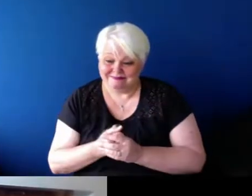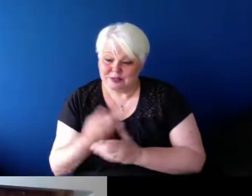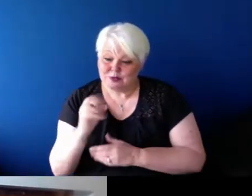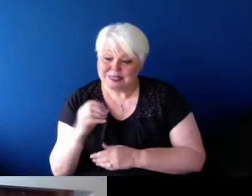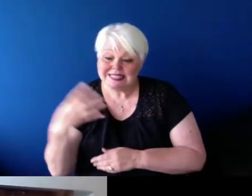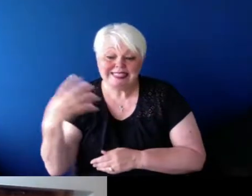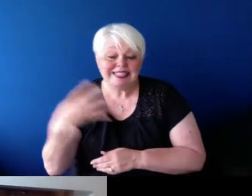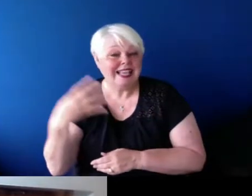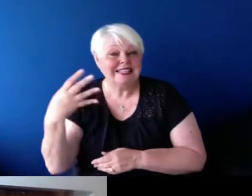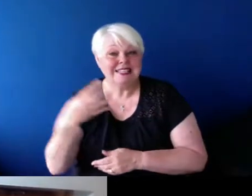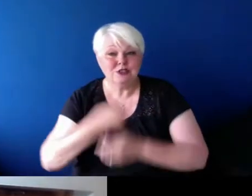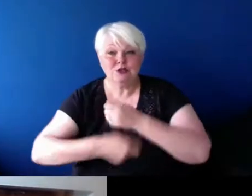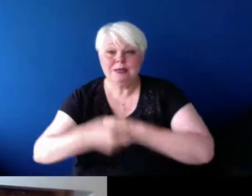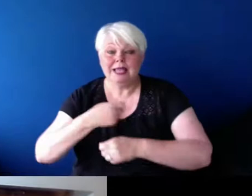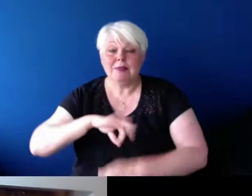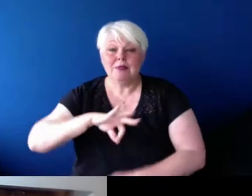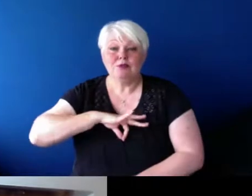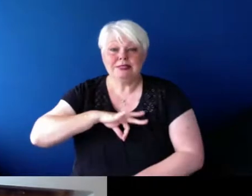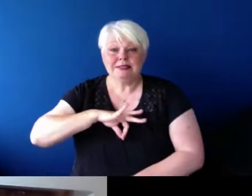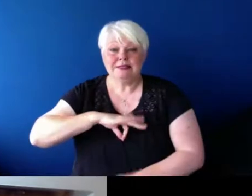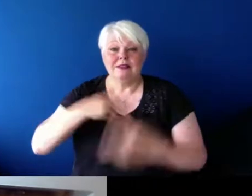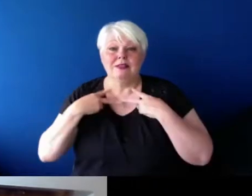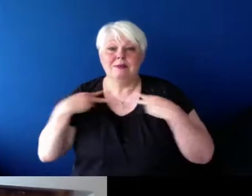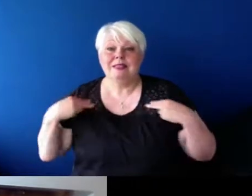2019, she became the president of the Methodist Church,